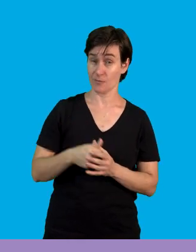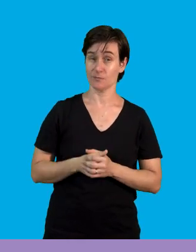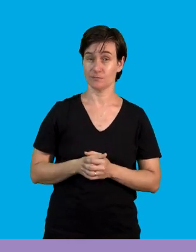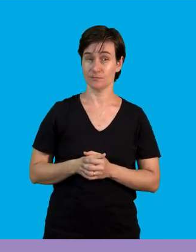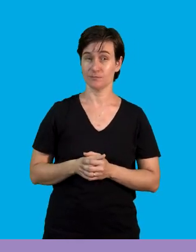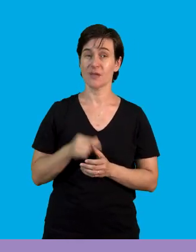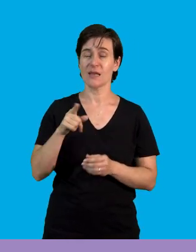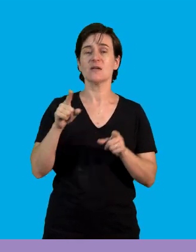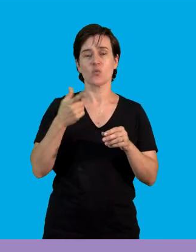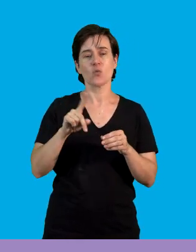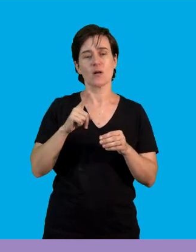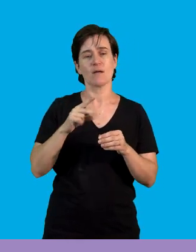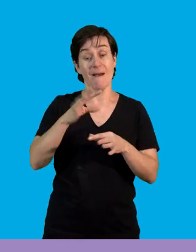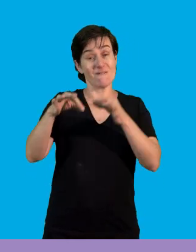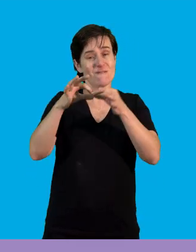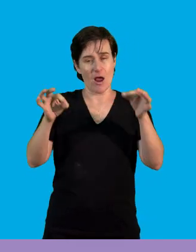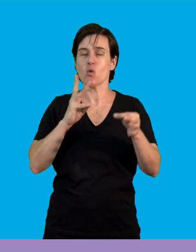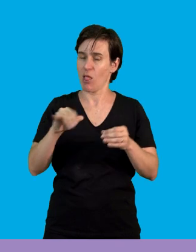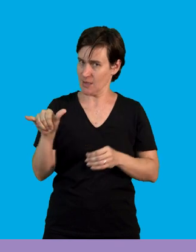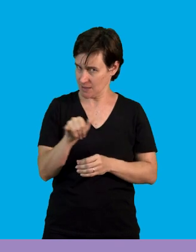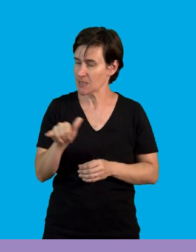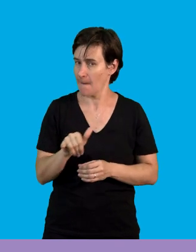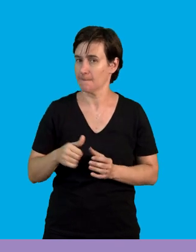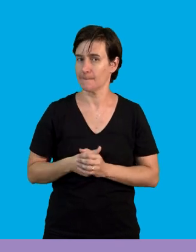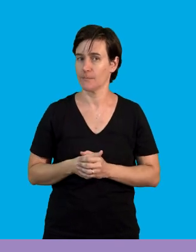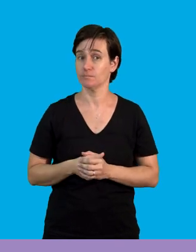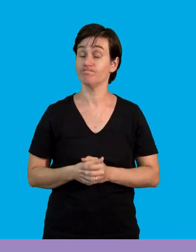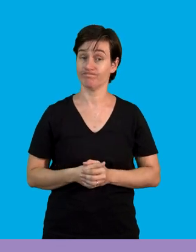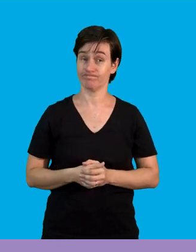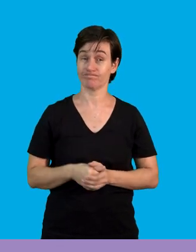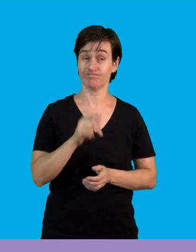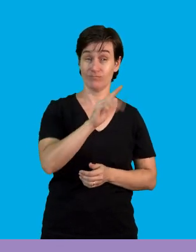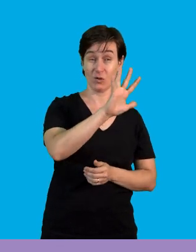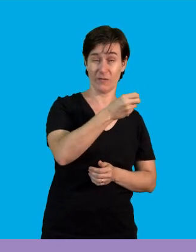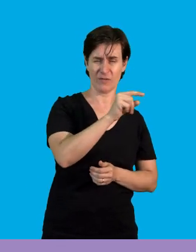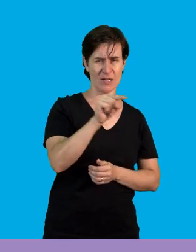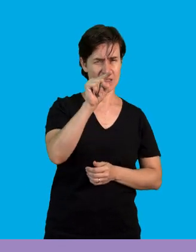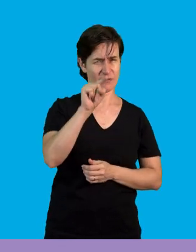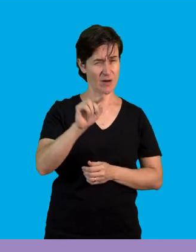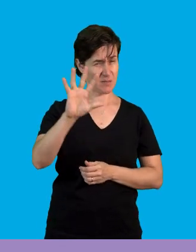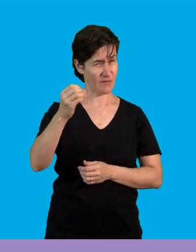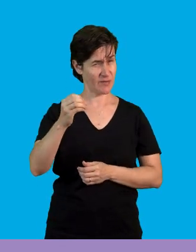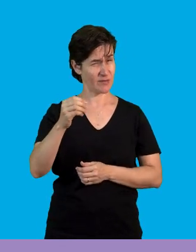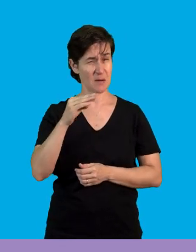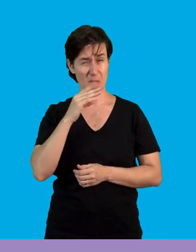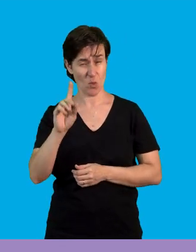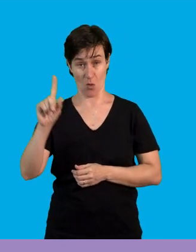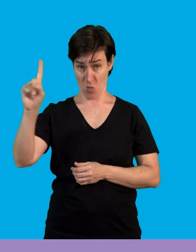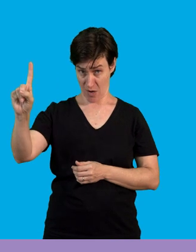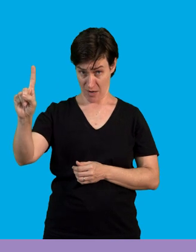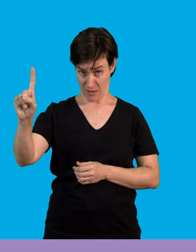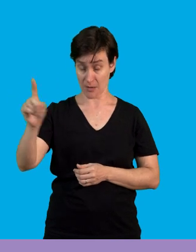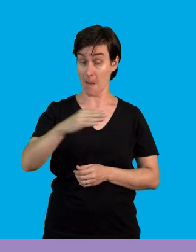1, then original fraction remains the same in terms of value. When we divide that by 50,